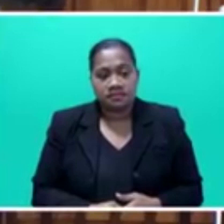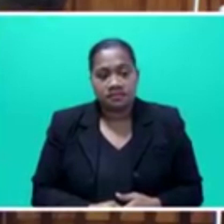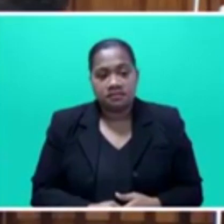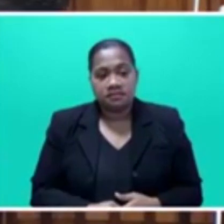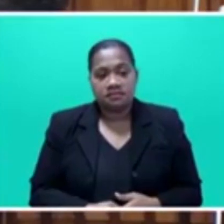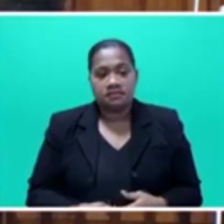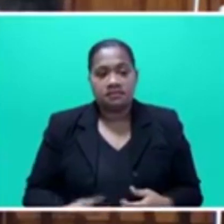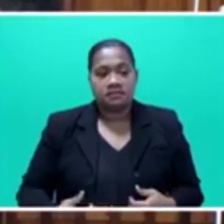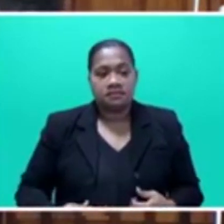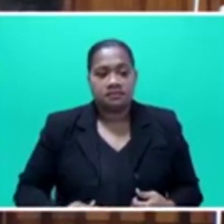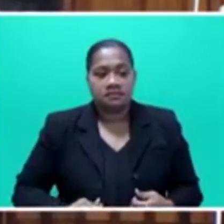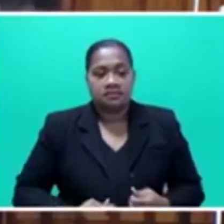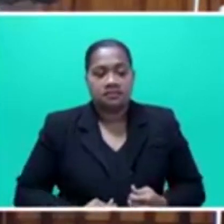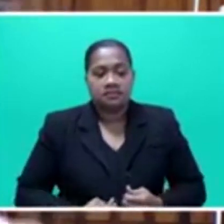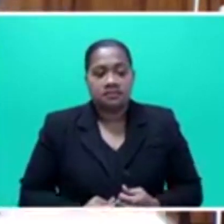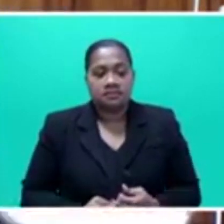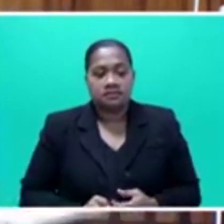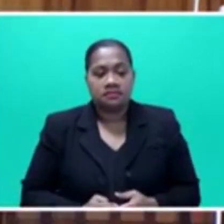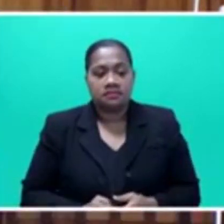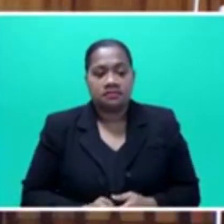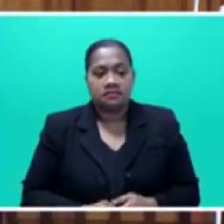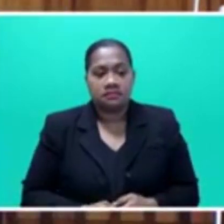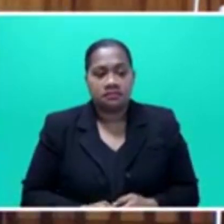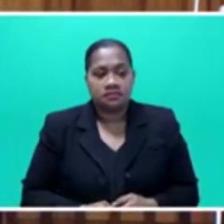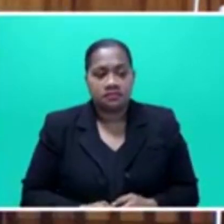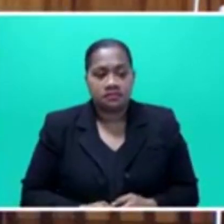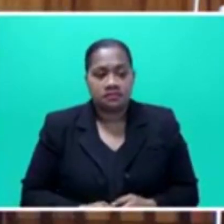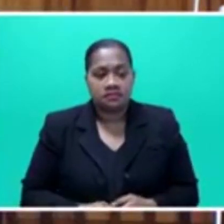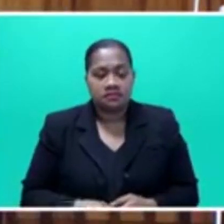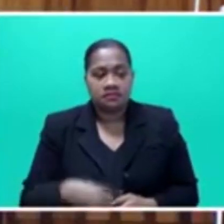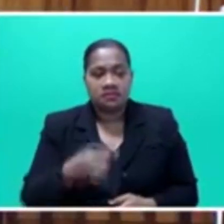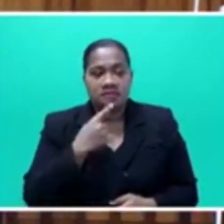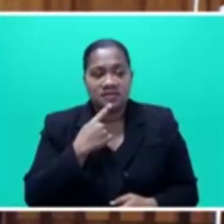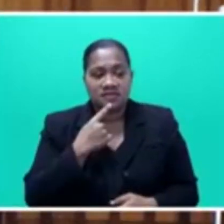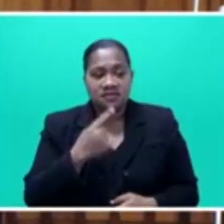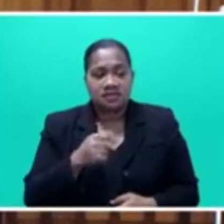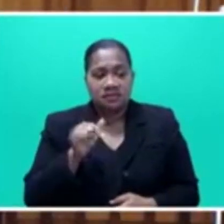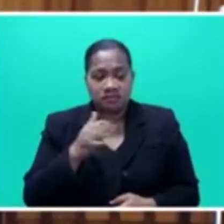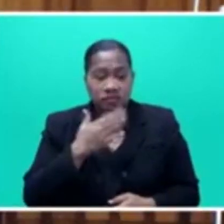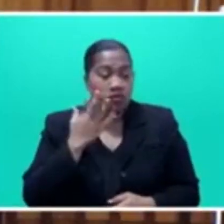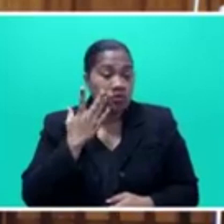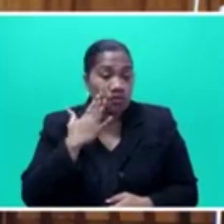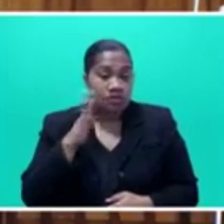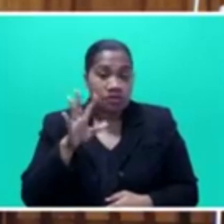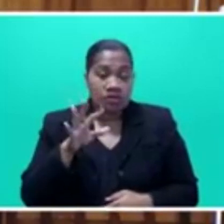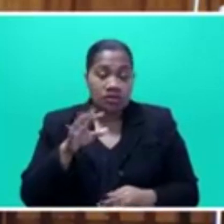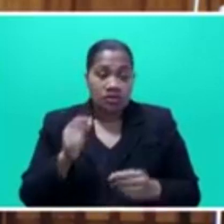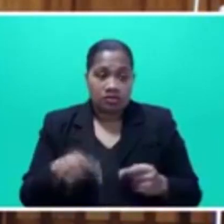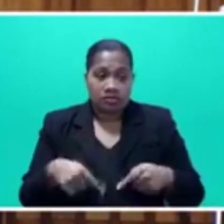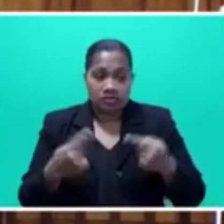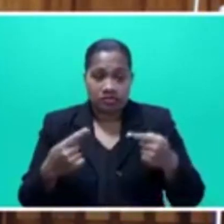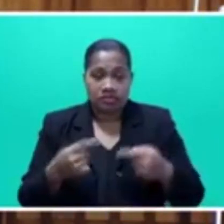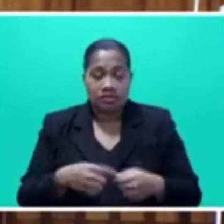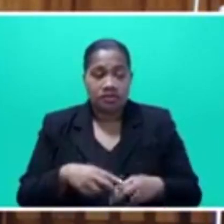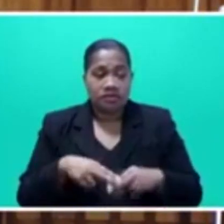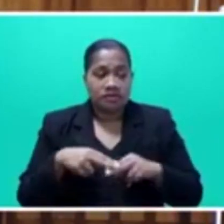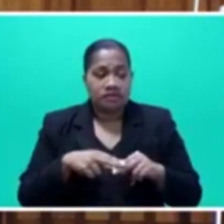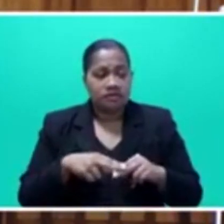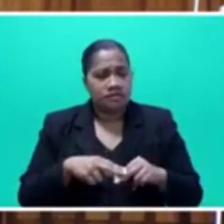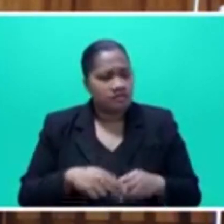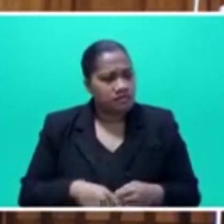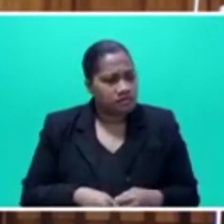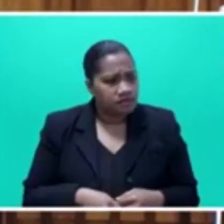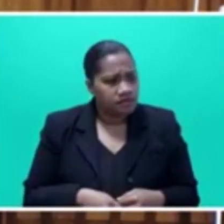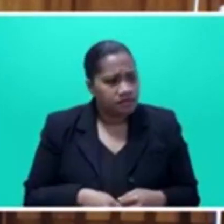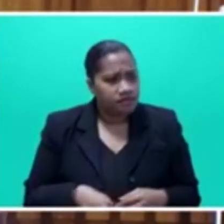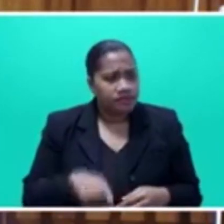he had said, as I've said this morning, once the opposition decides to call us, Fiji First is toast. You